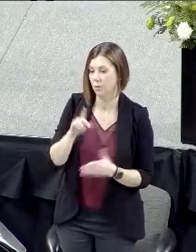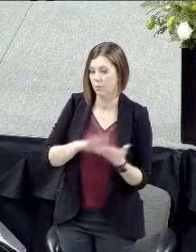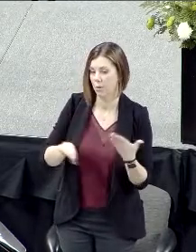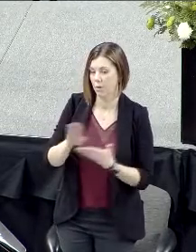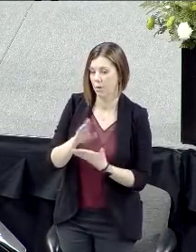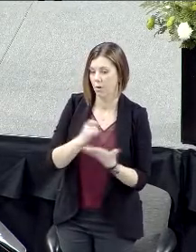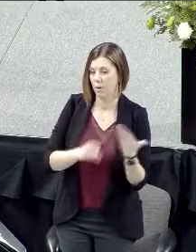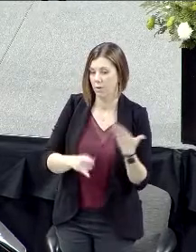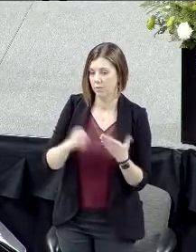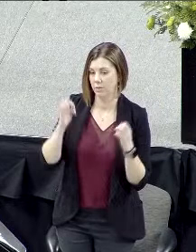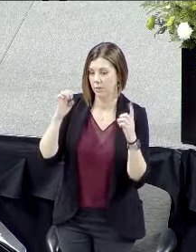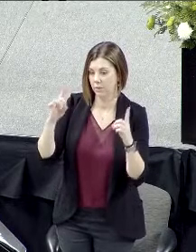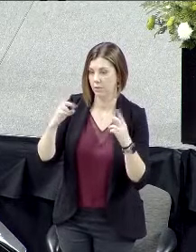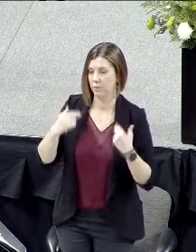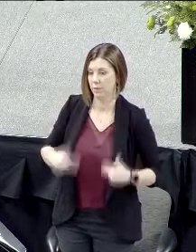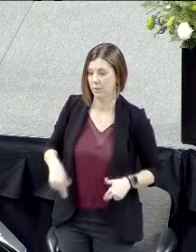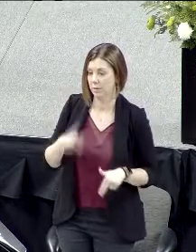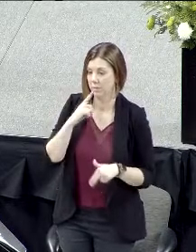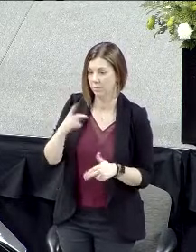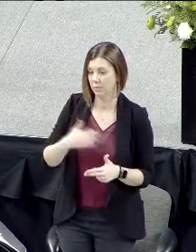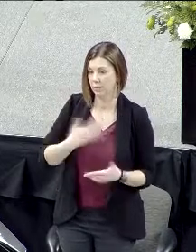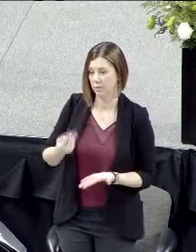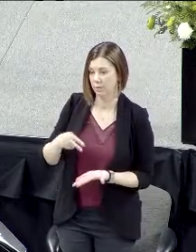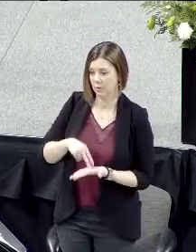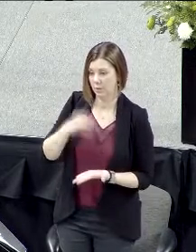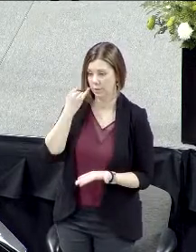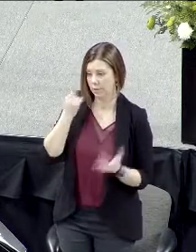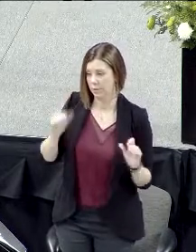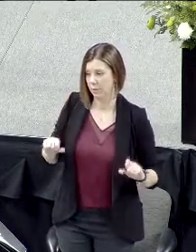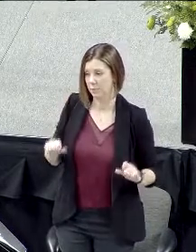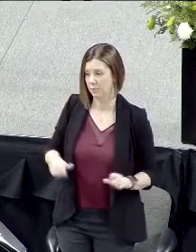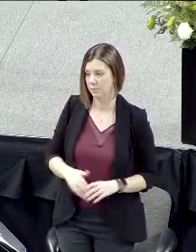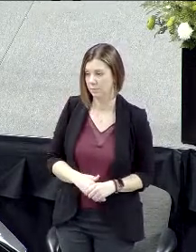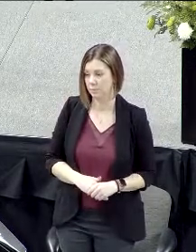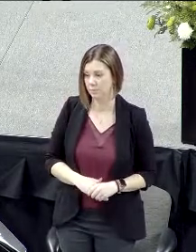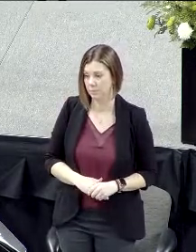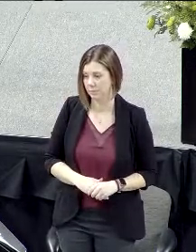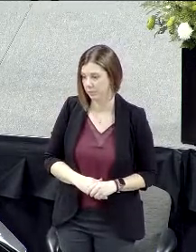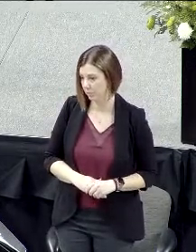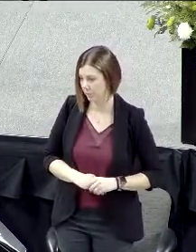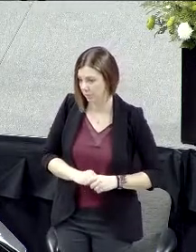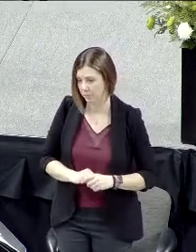Humanities please rise if you are able?